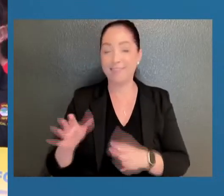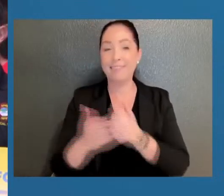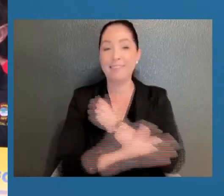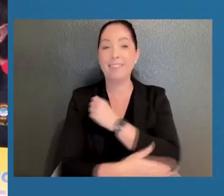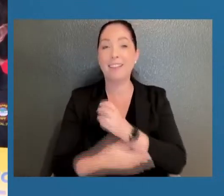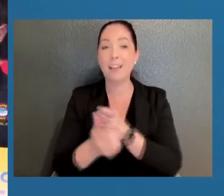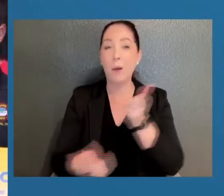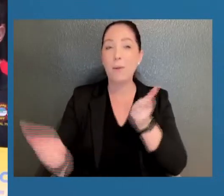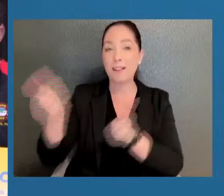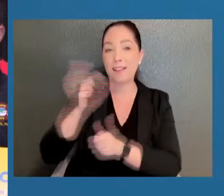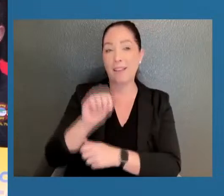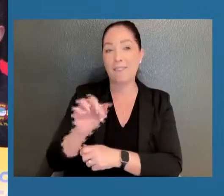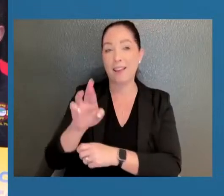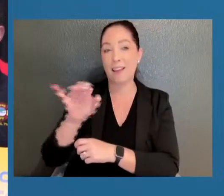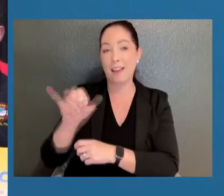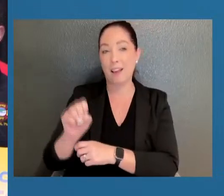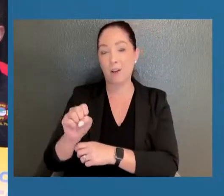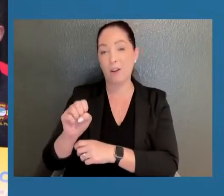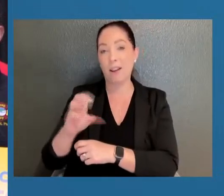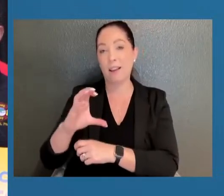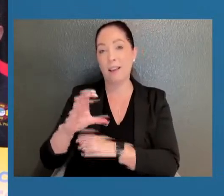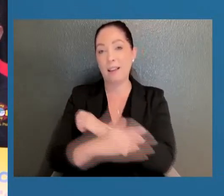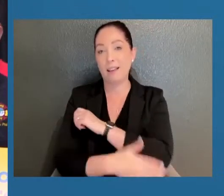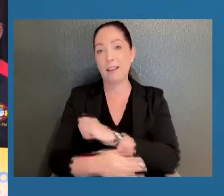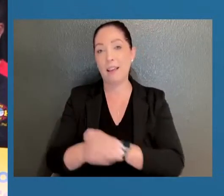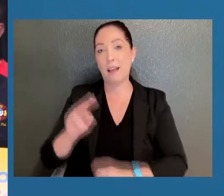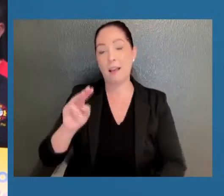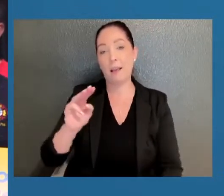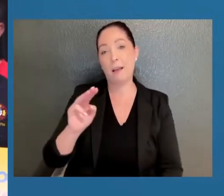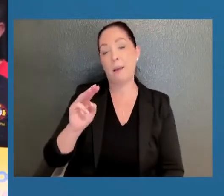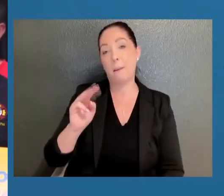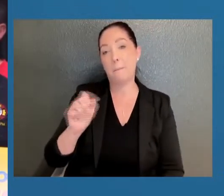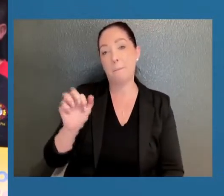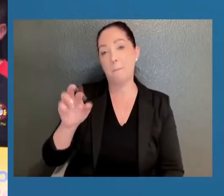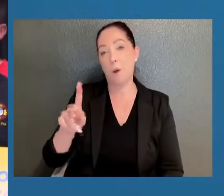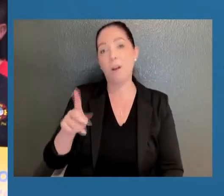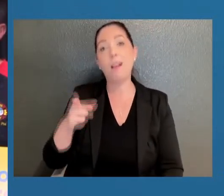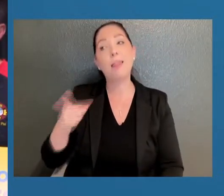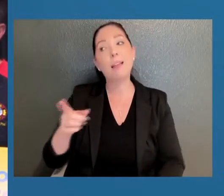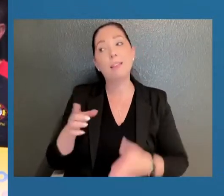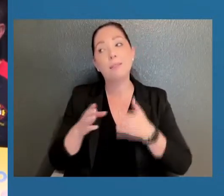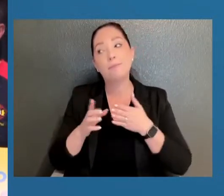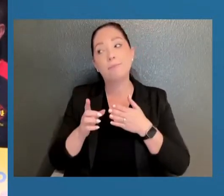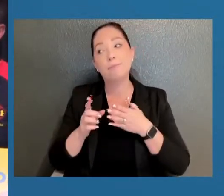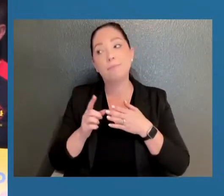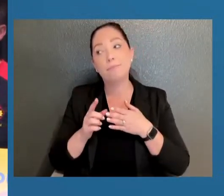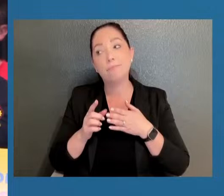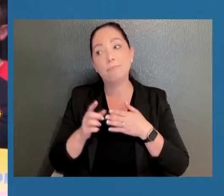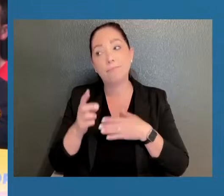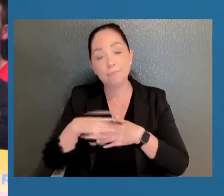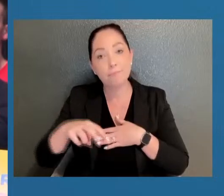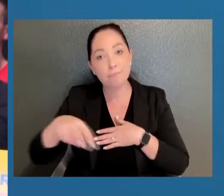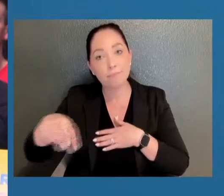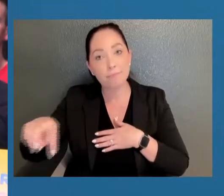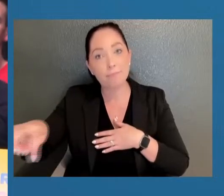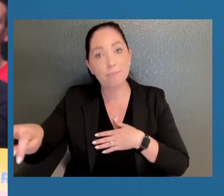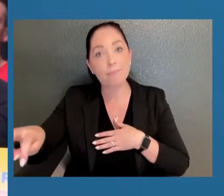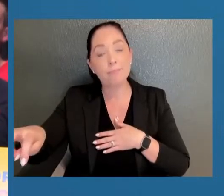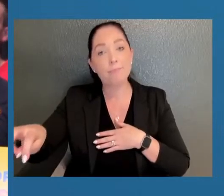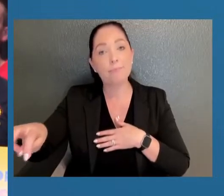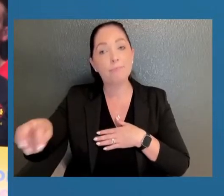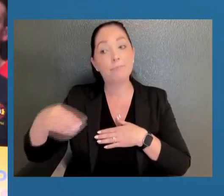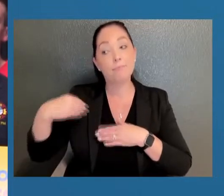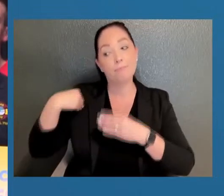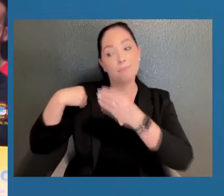Erie County, the mayor from North Tonawanda. Let's go down that path that says the next